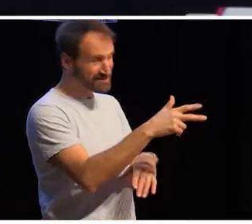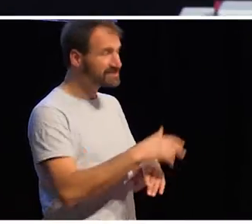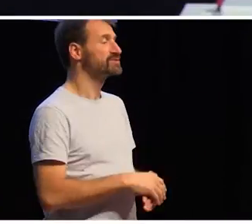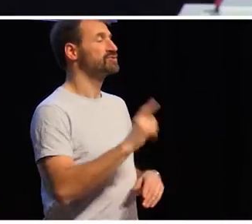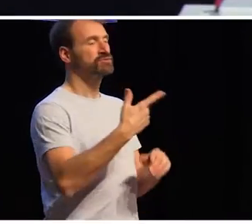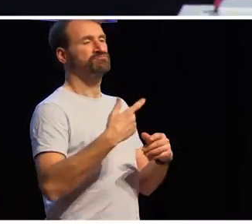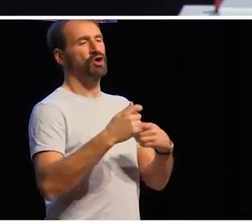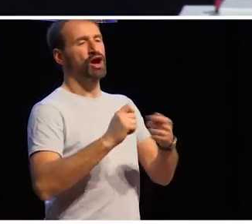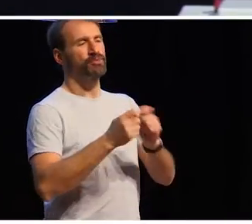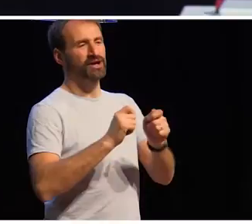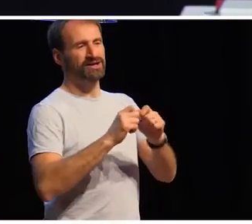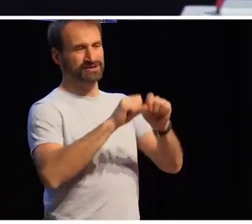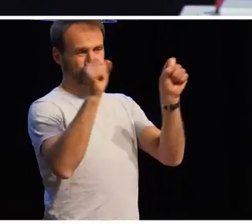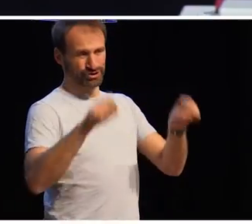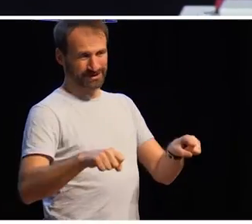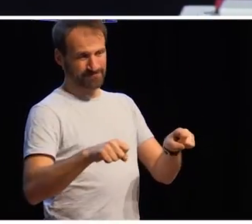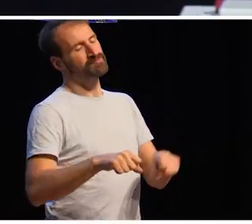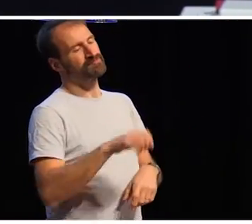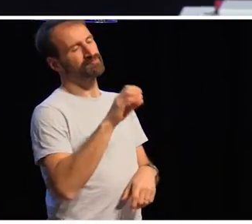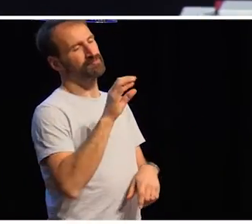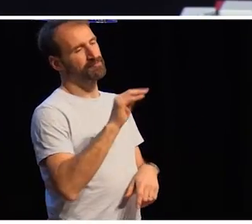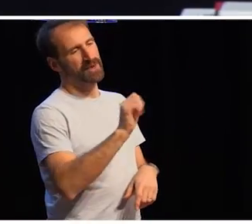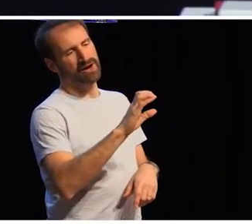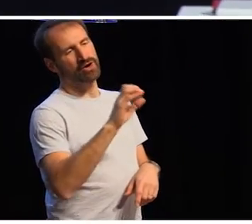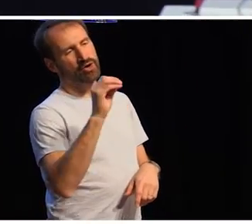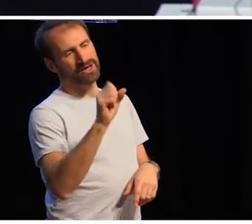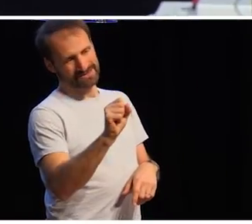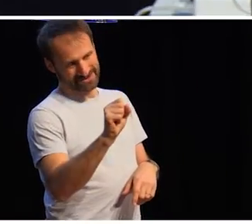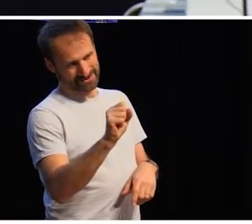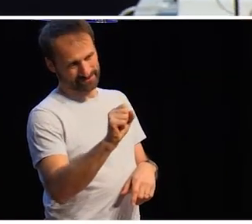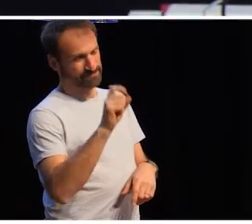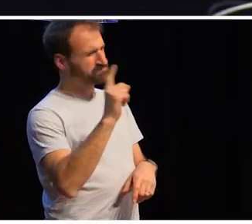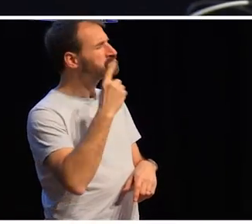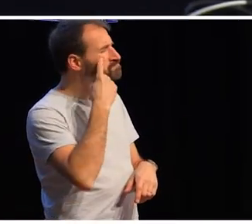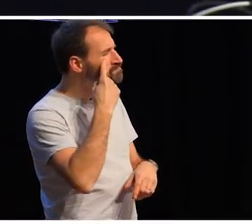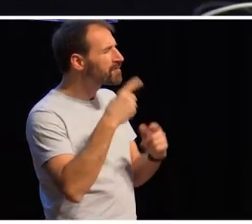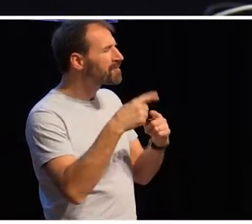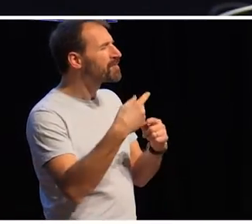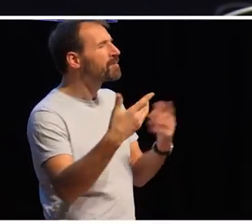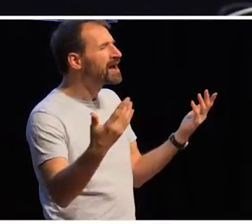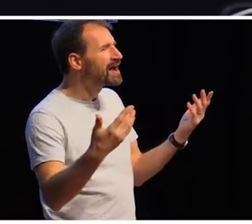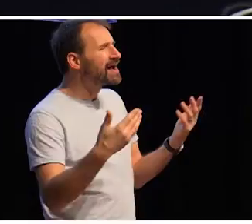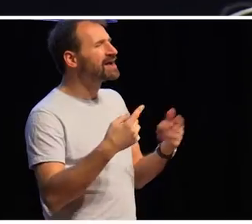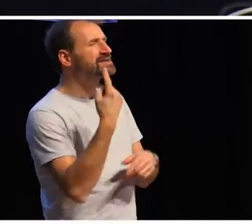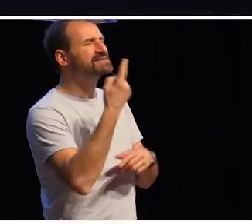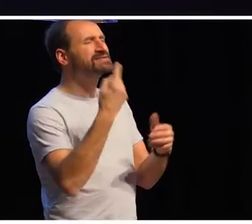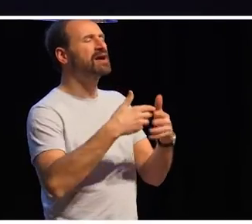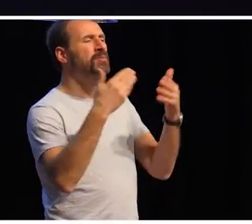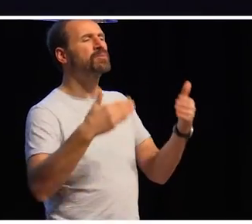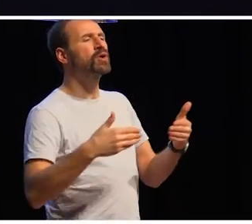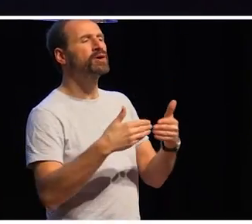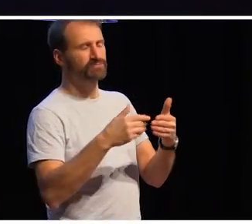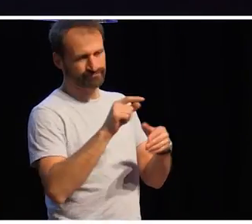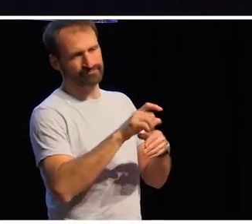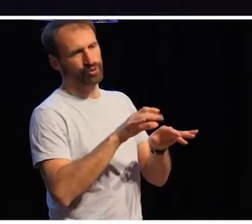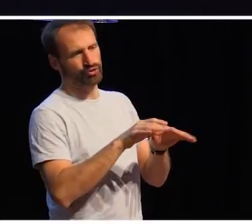is macOS. Let's bring on some single board computers. Let's talk about Tesla 2, which is a single board computer.